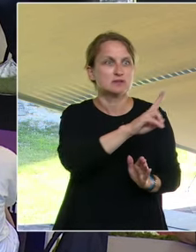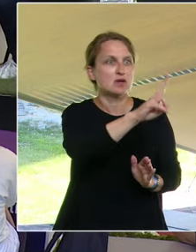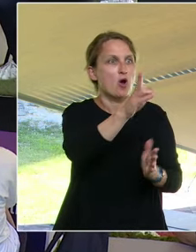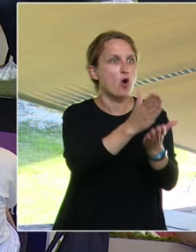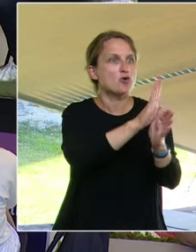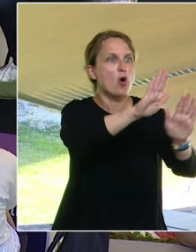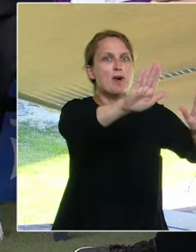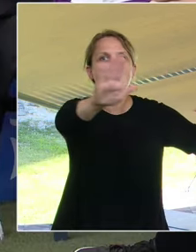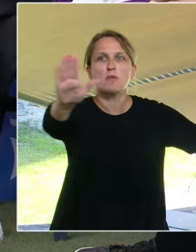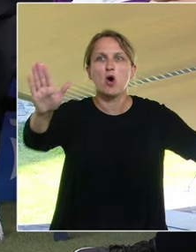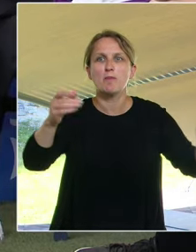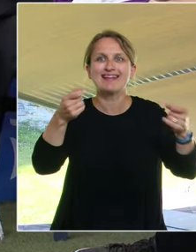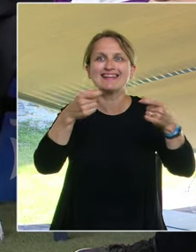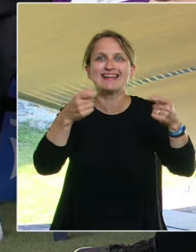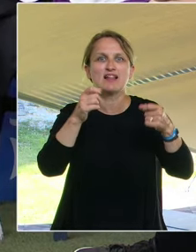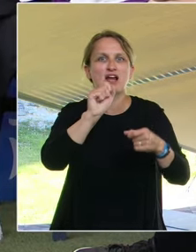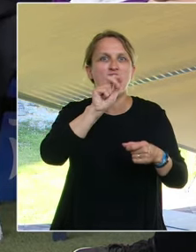avatar?